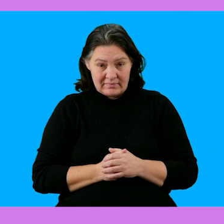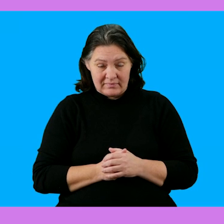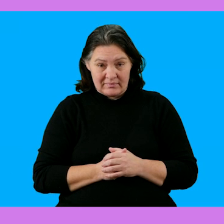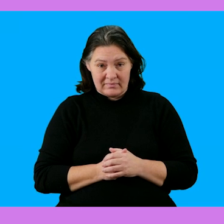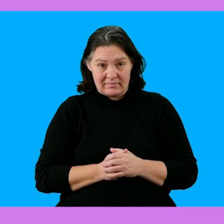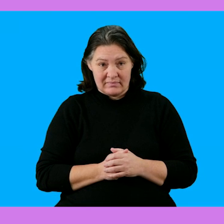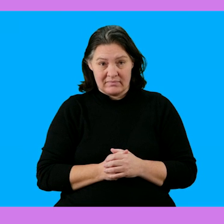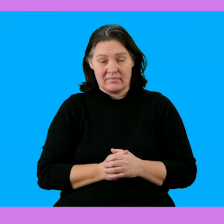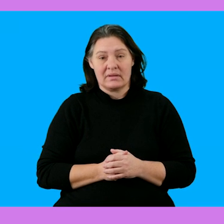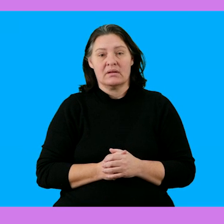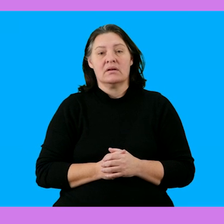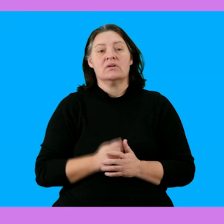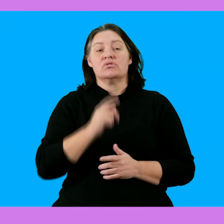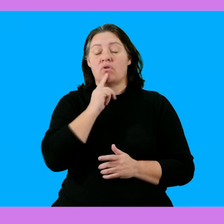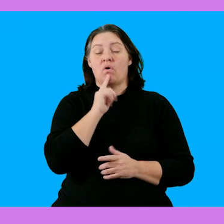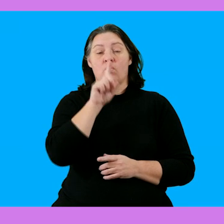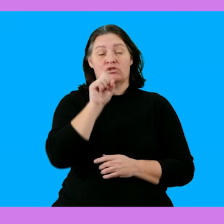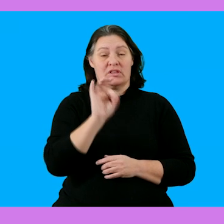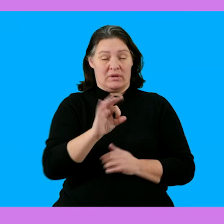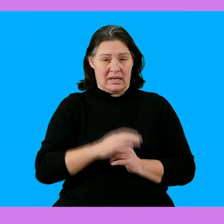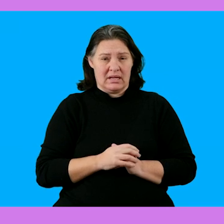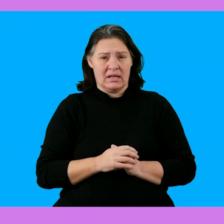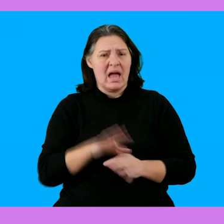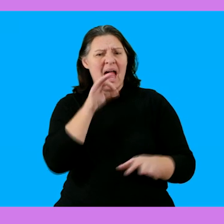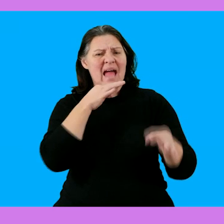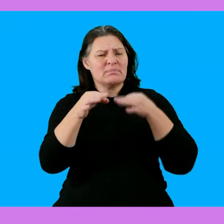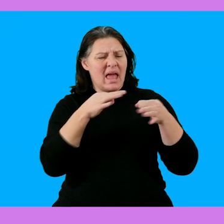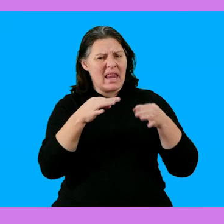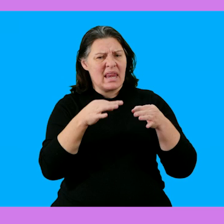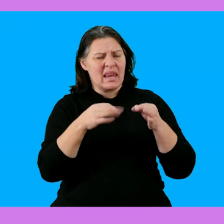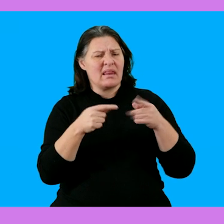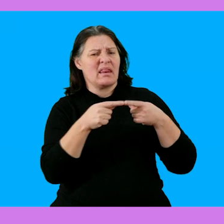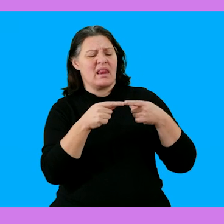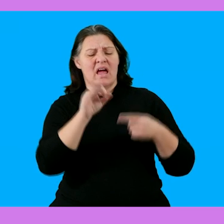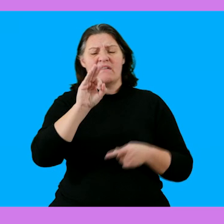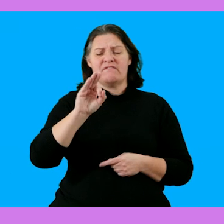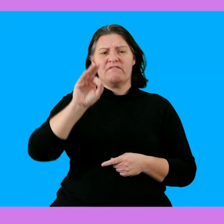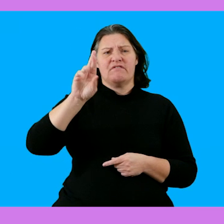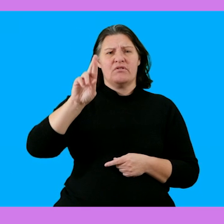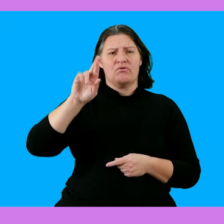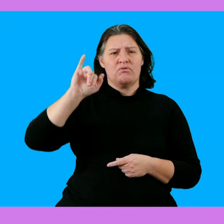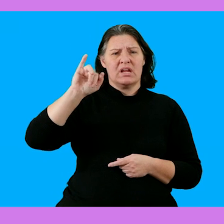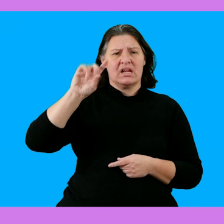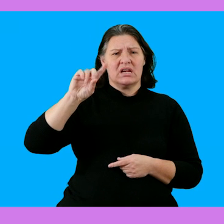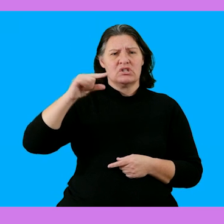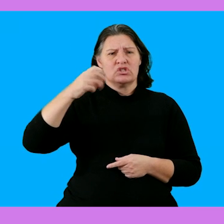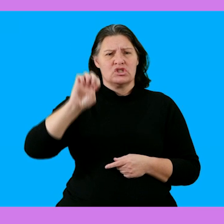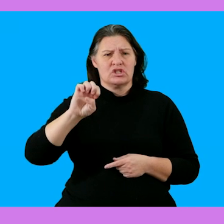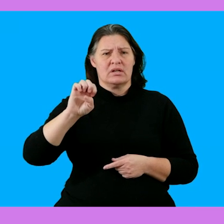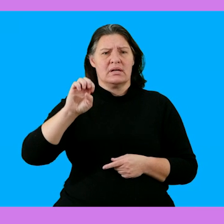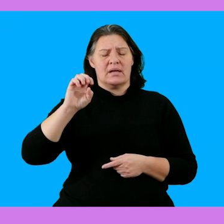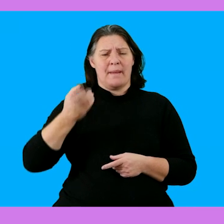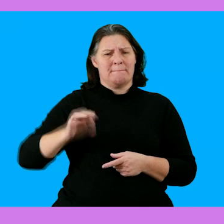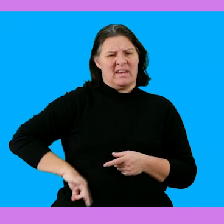question. At question number 3, it says define the term fringe benefit. All right, so